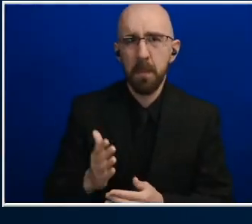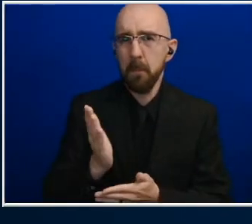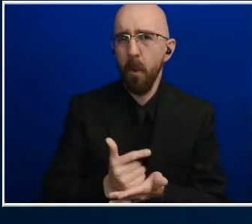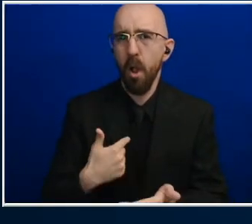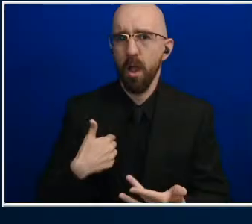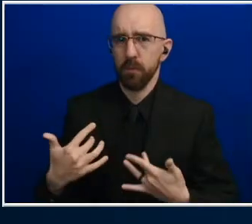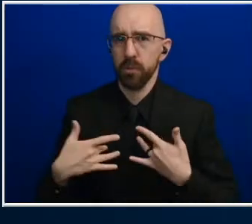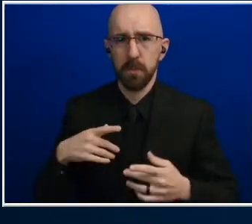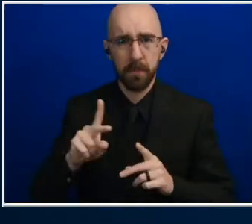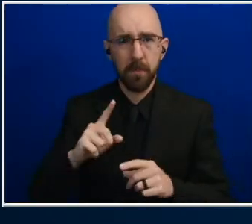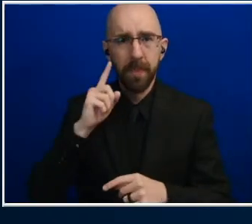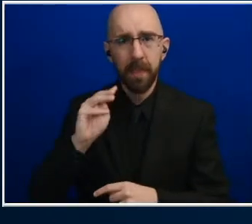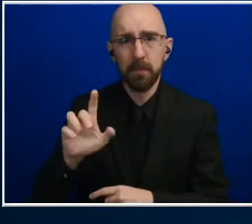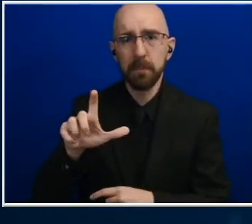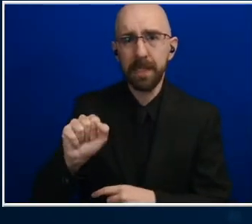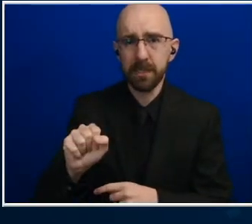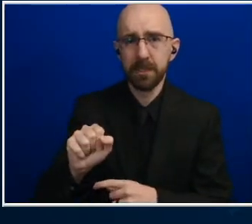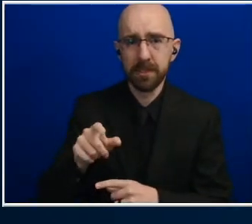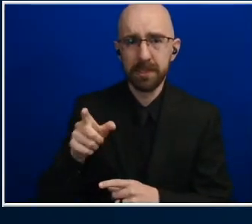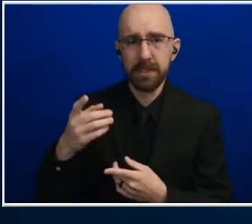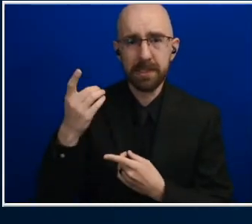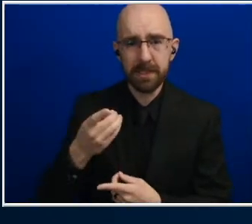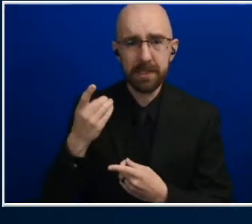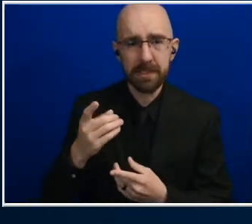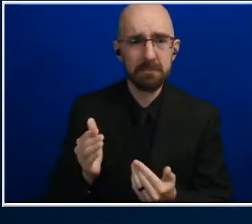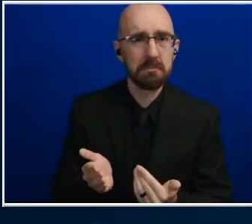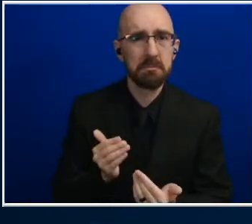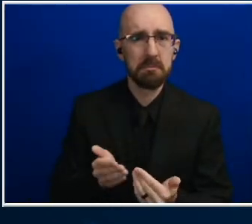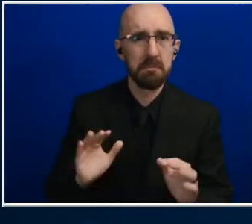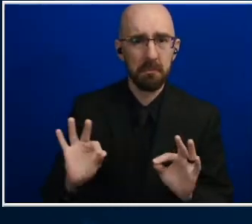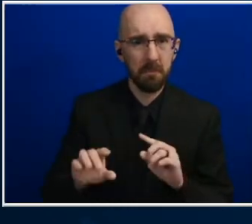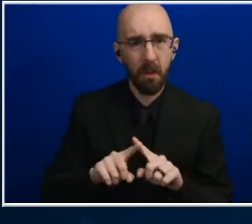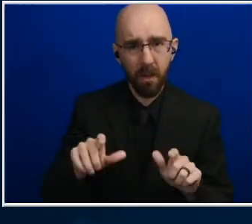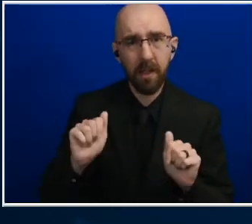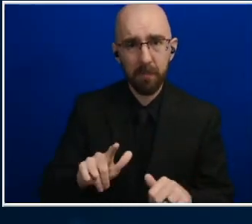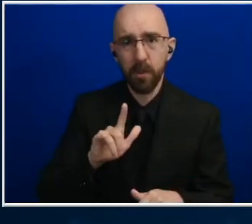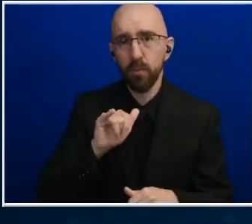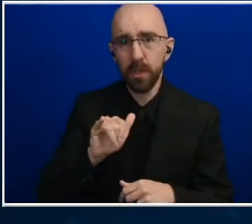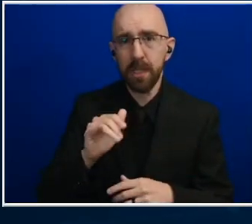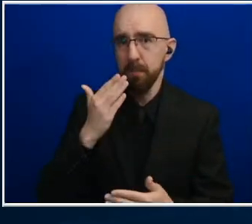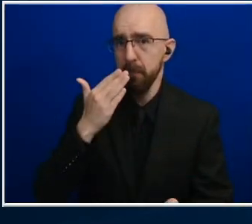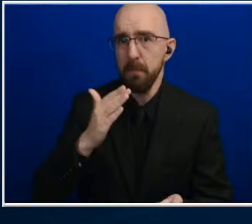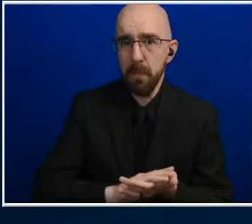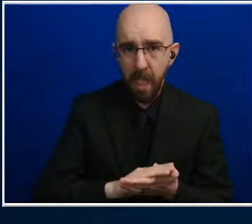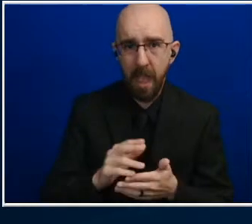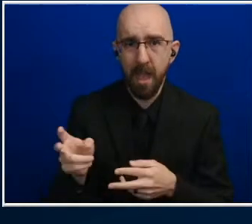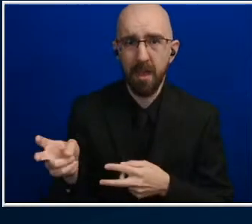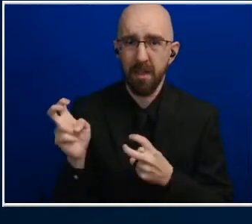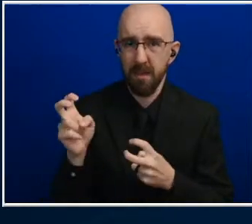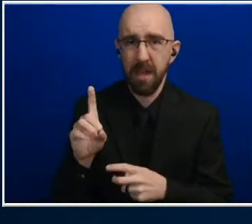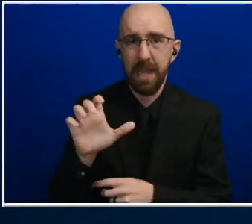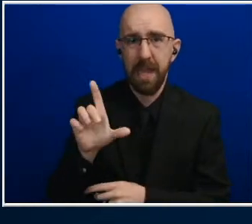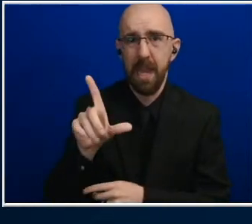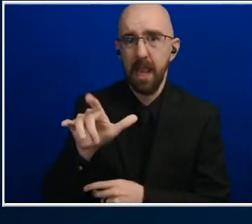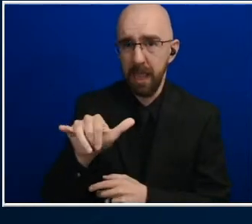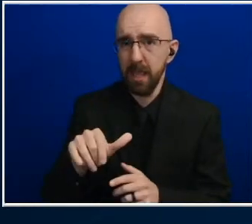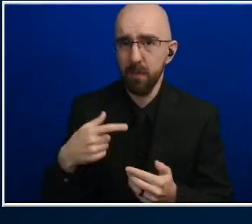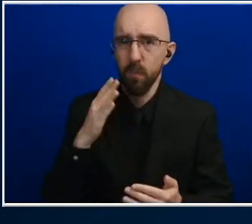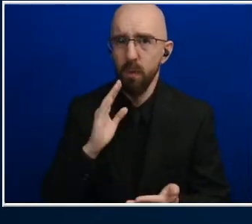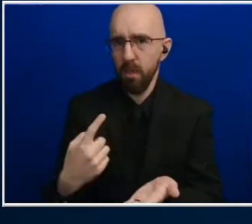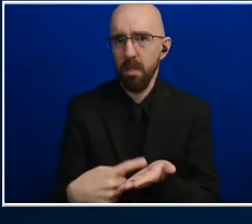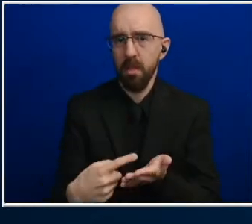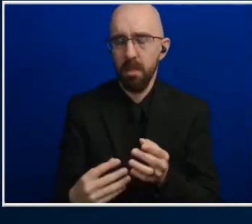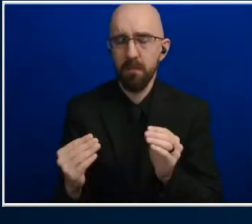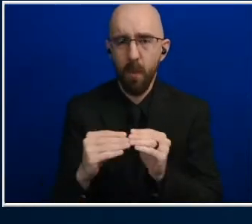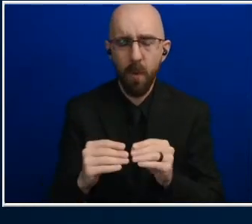measles is easy, but measles can be really bad and really deadly, and we'll get into that in a moment. You know,